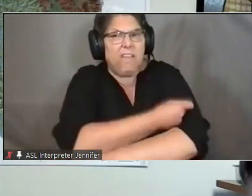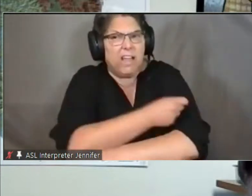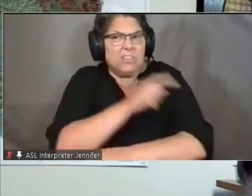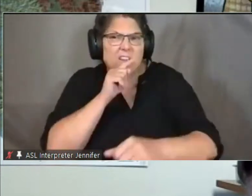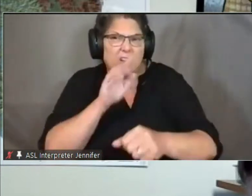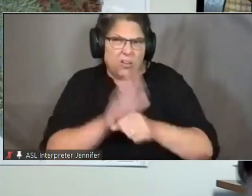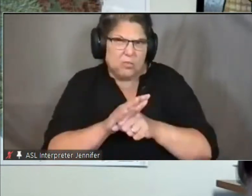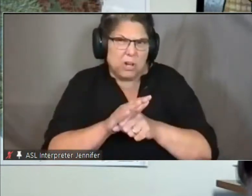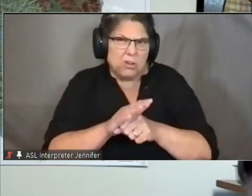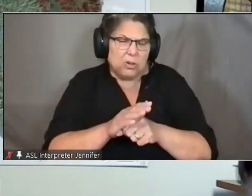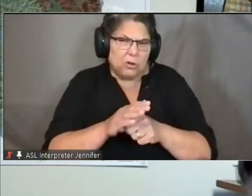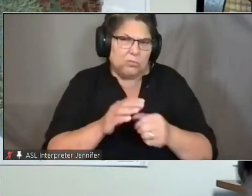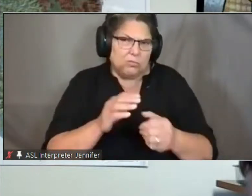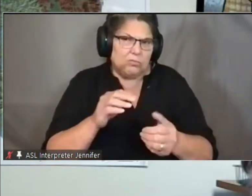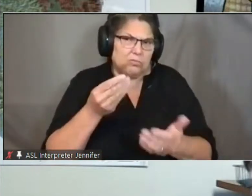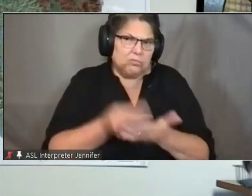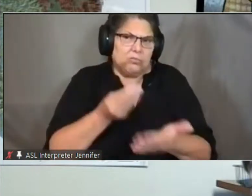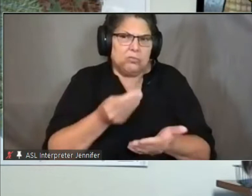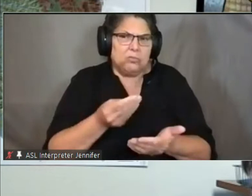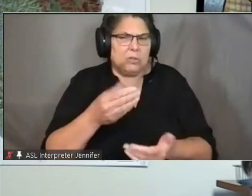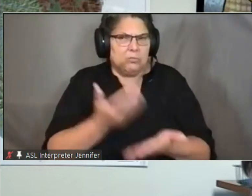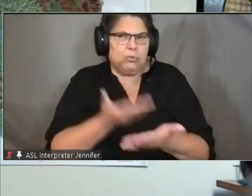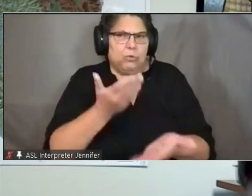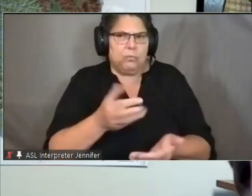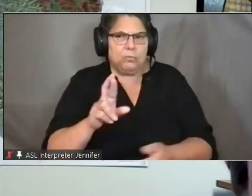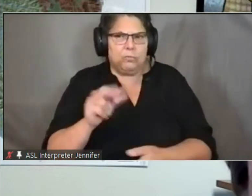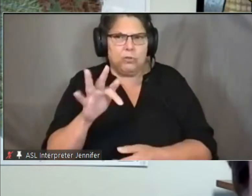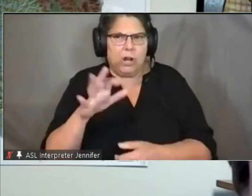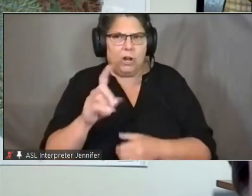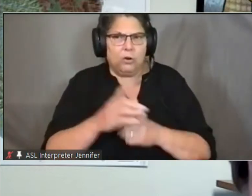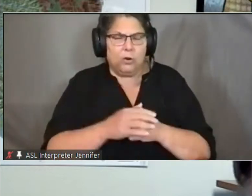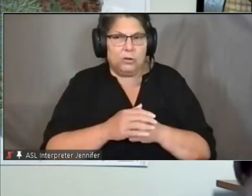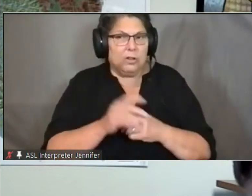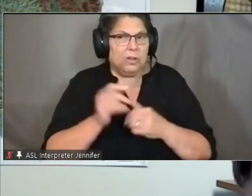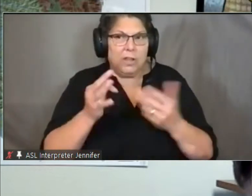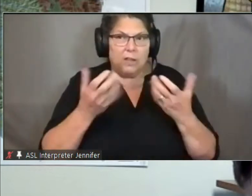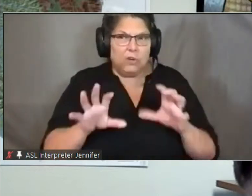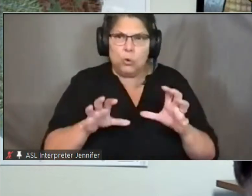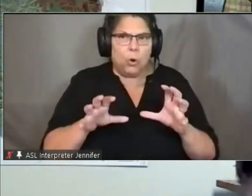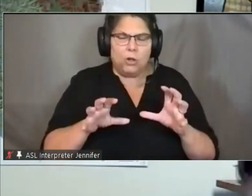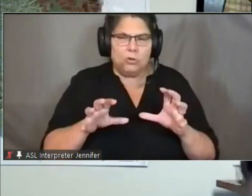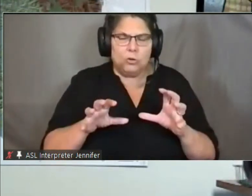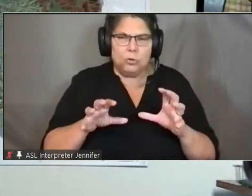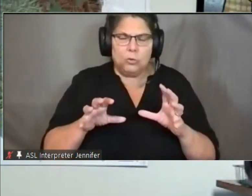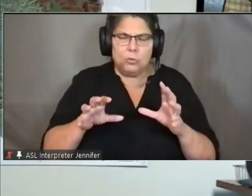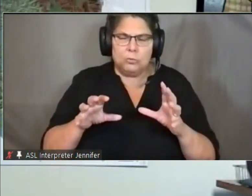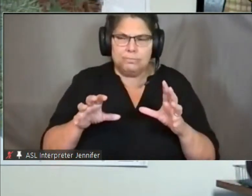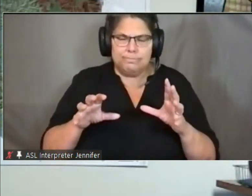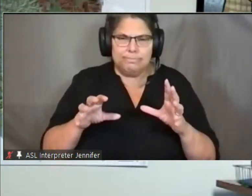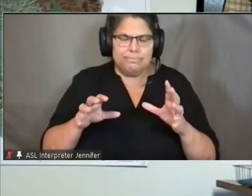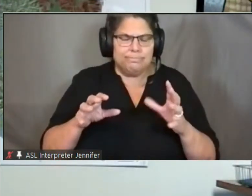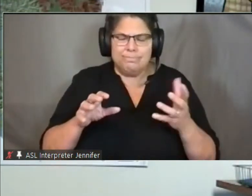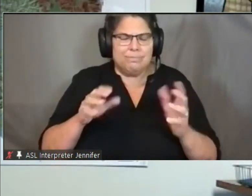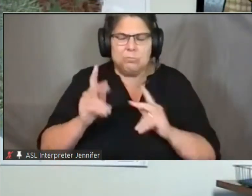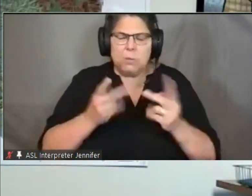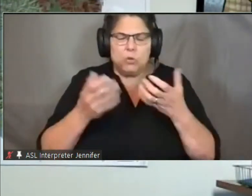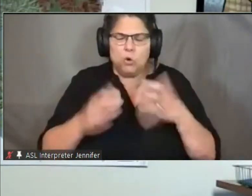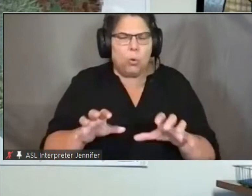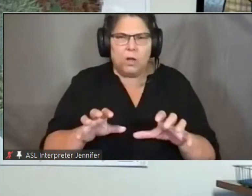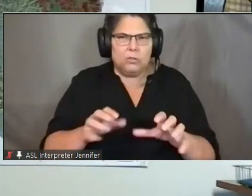confirmation record. They don't want to go with the word of a vaccination passport. They don't want this to be